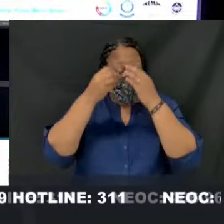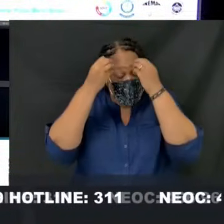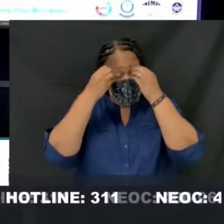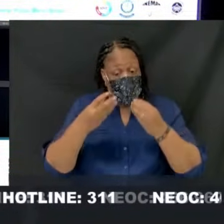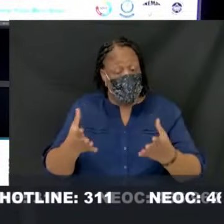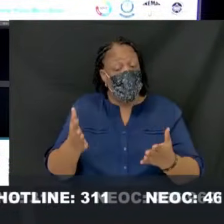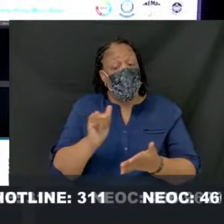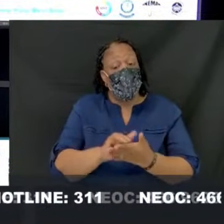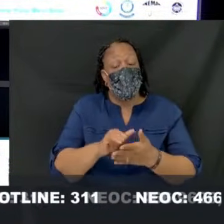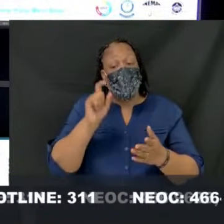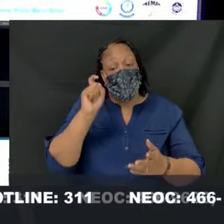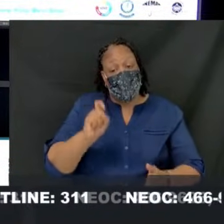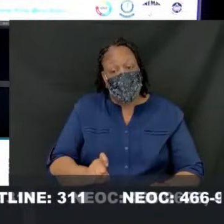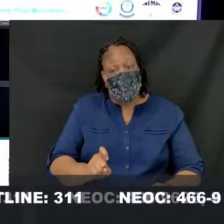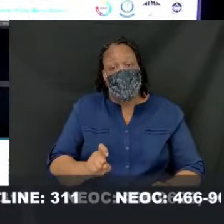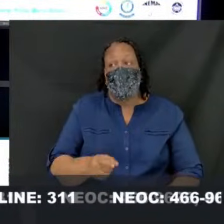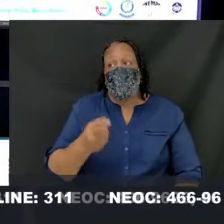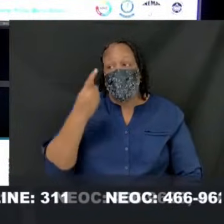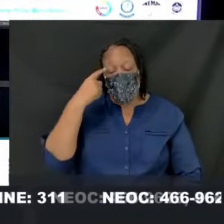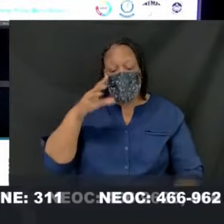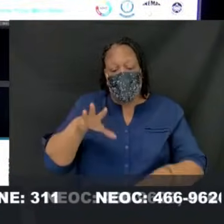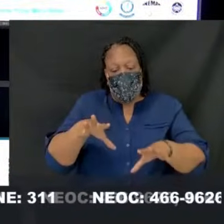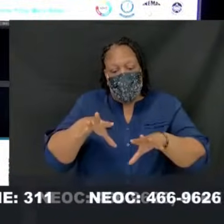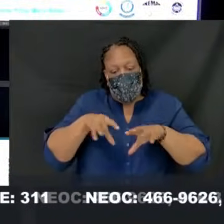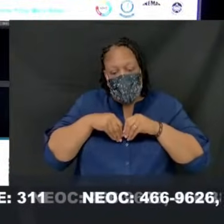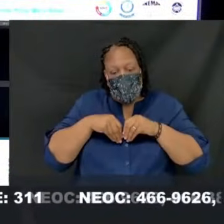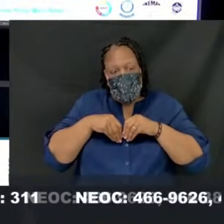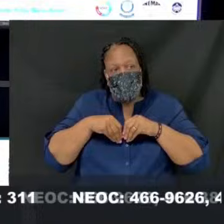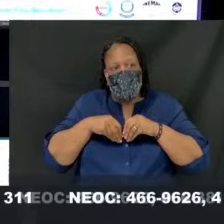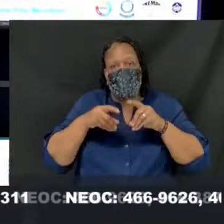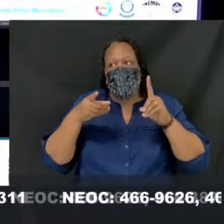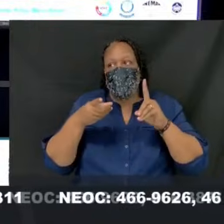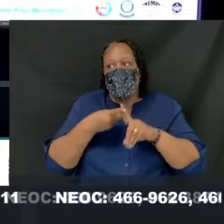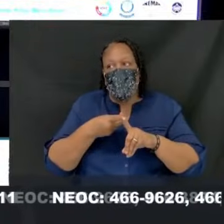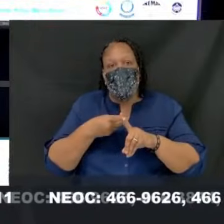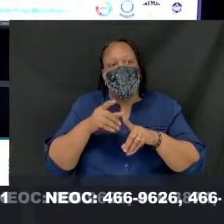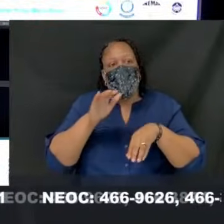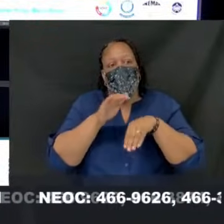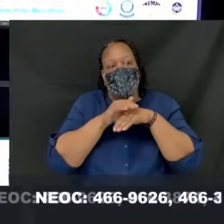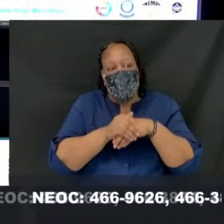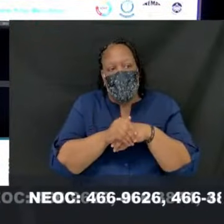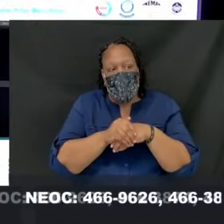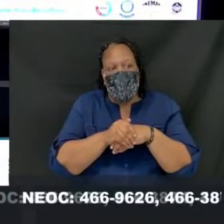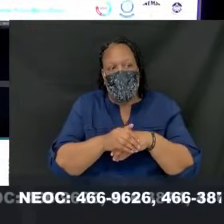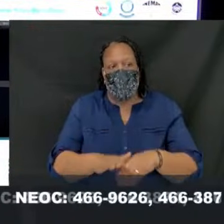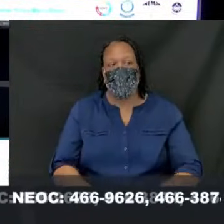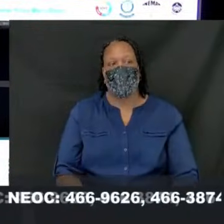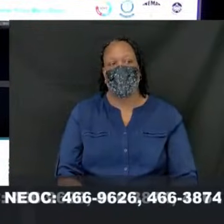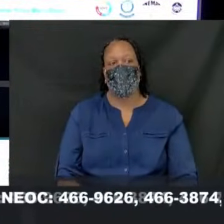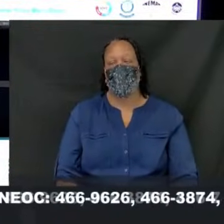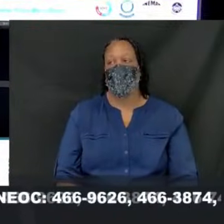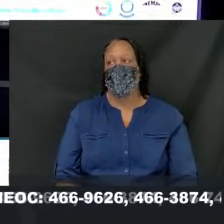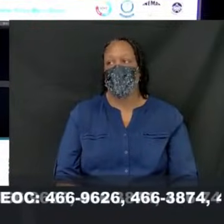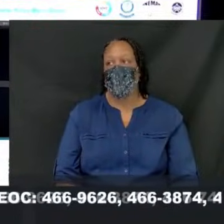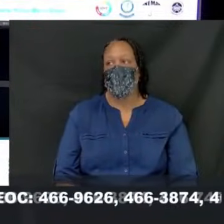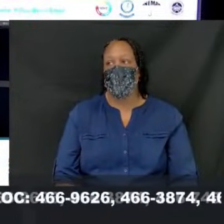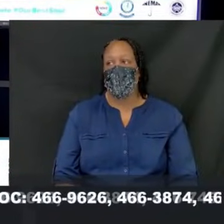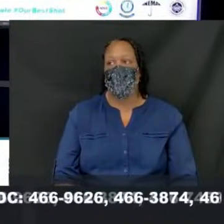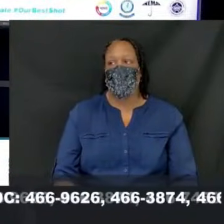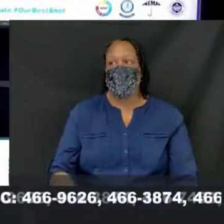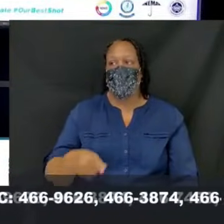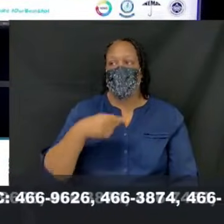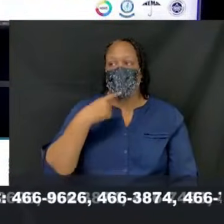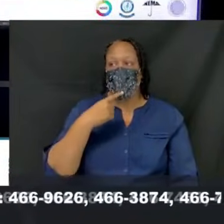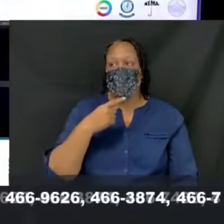our vaccination program for acceptance in the UK. He assured us that the Federation